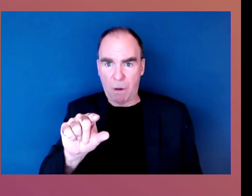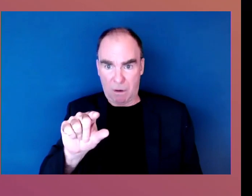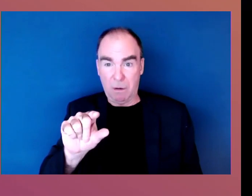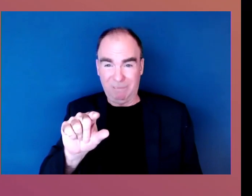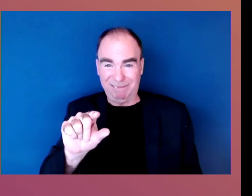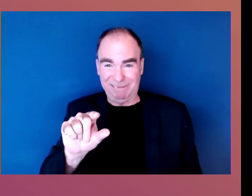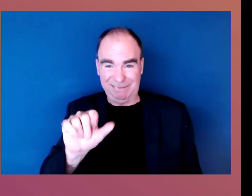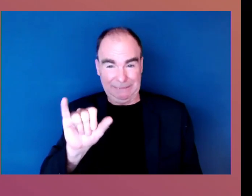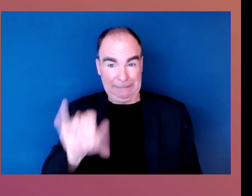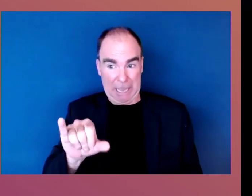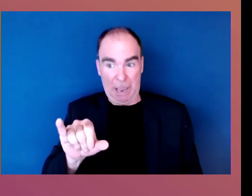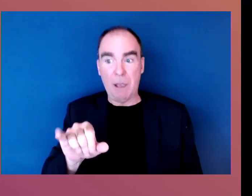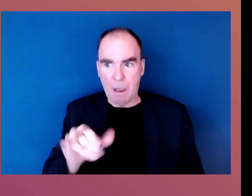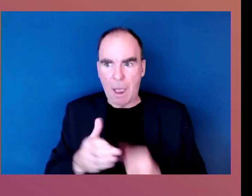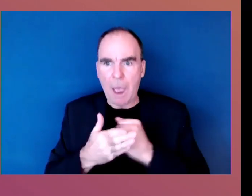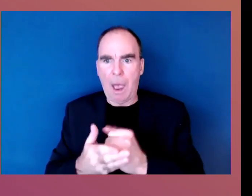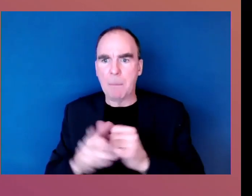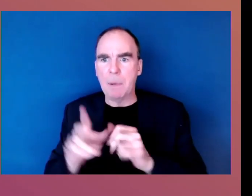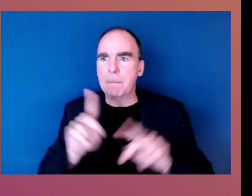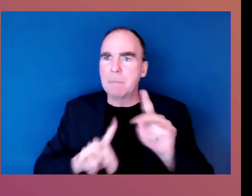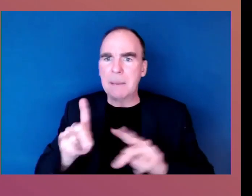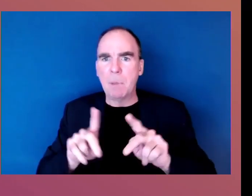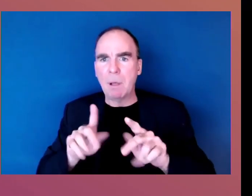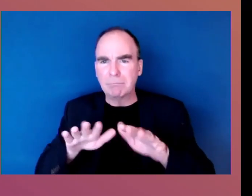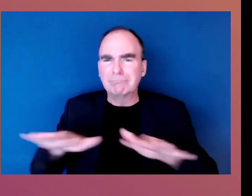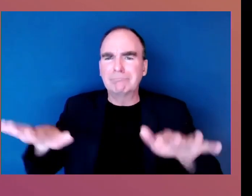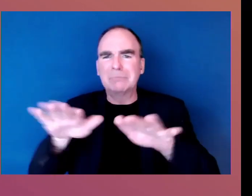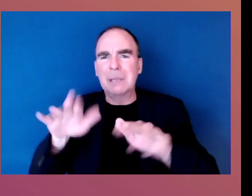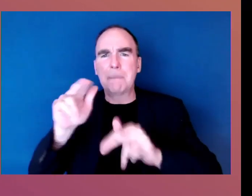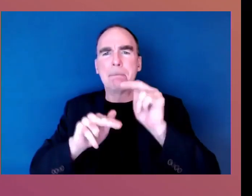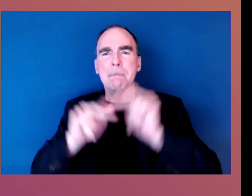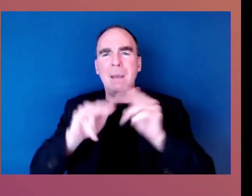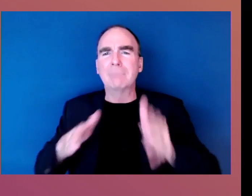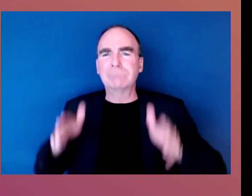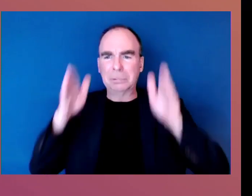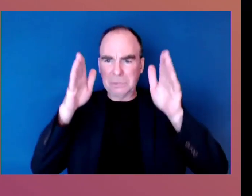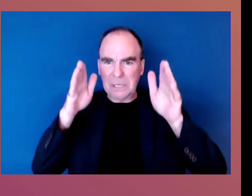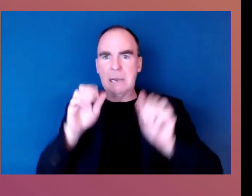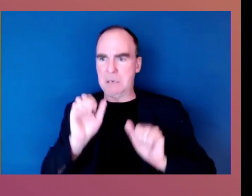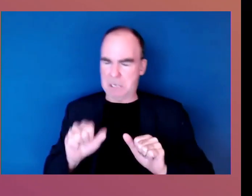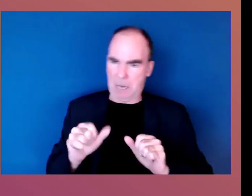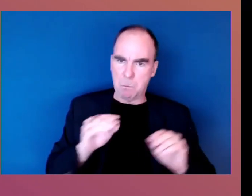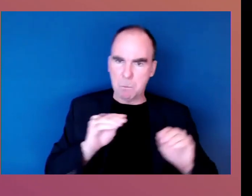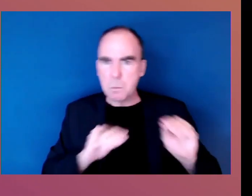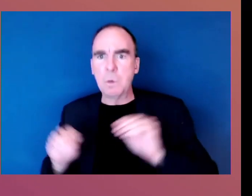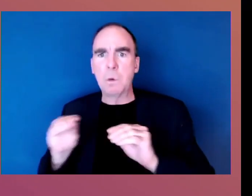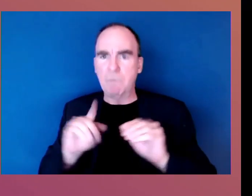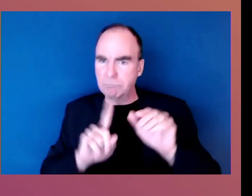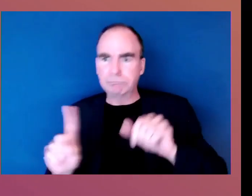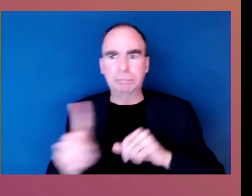people navigate in an emergency evacuation situation. The AI suitcase is